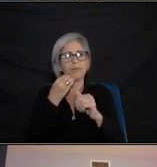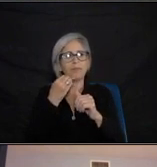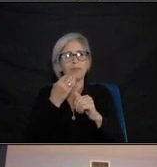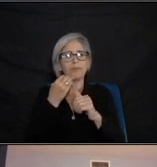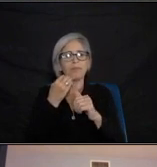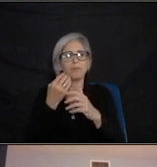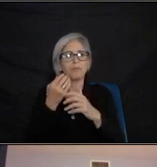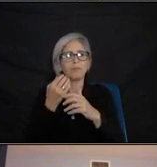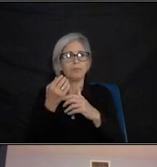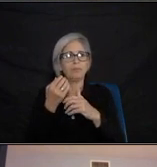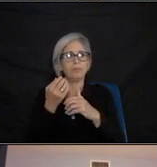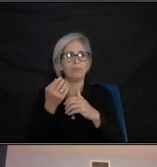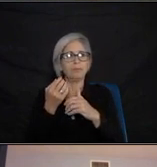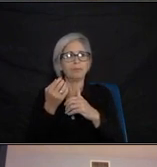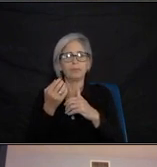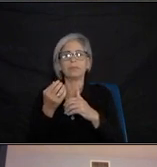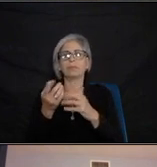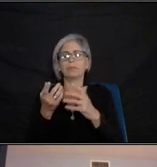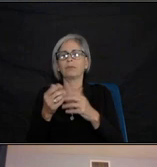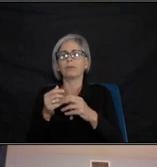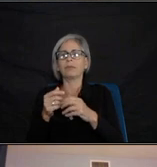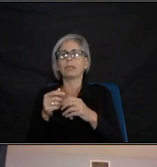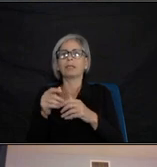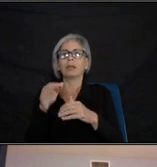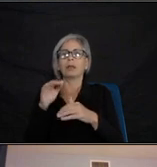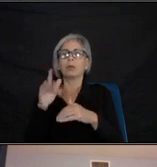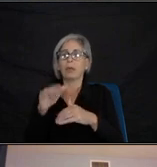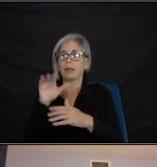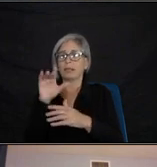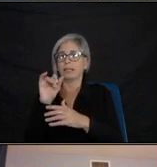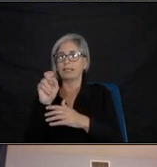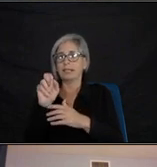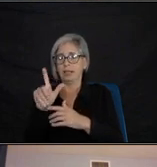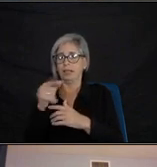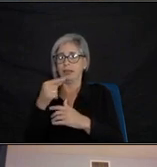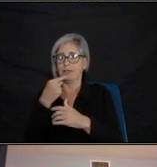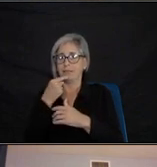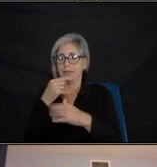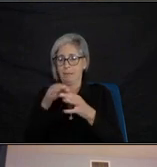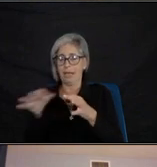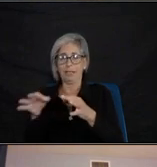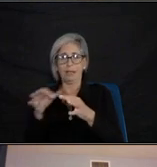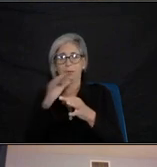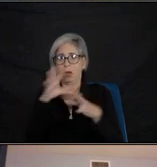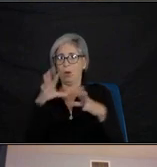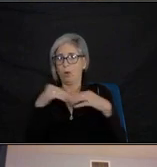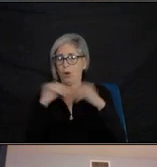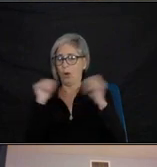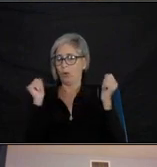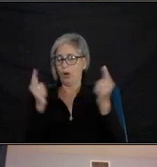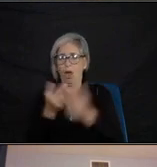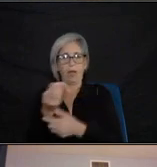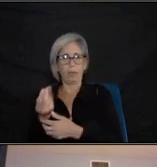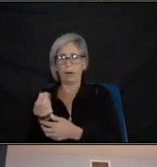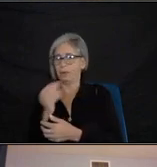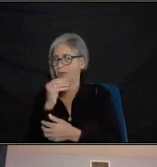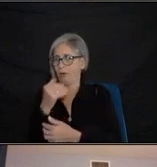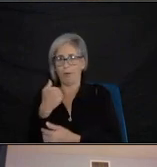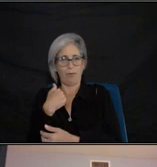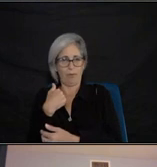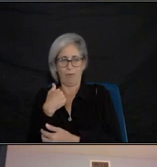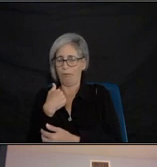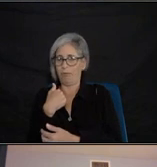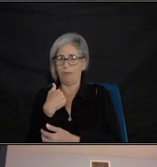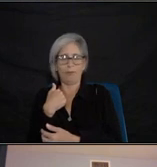so the aspect of it with what Centennial mentioned is that we don't own all the property. The Palm Beach